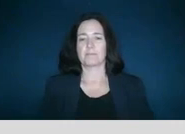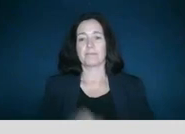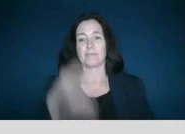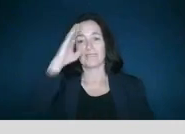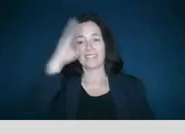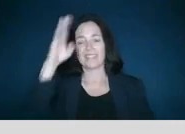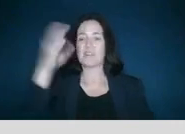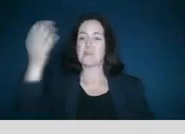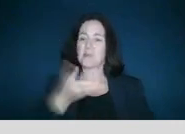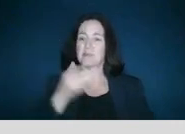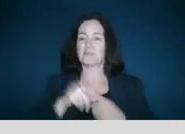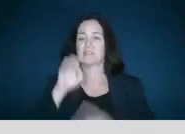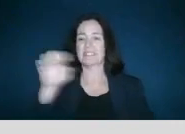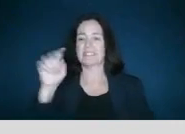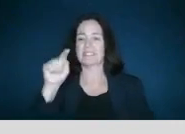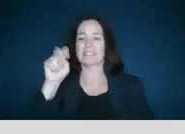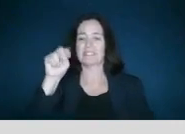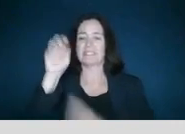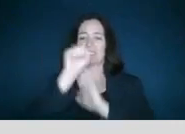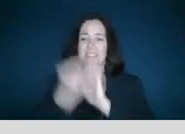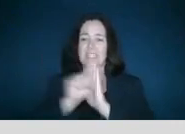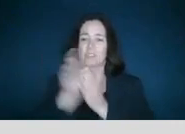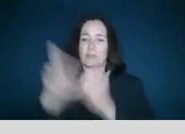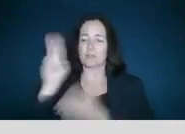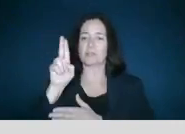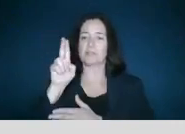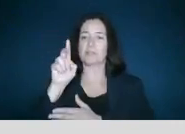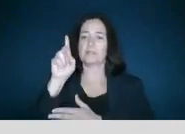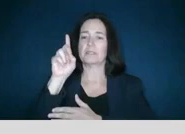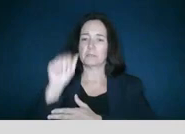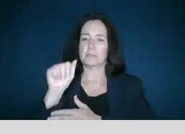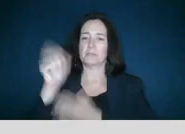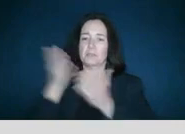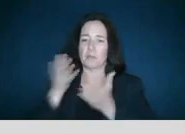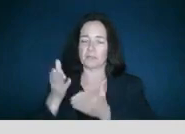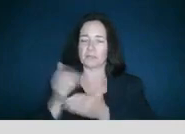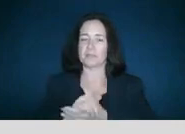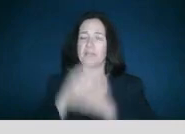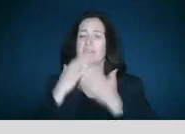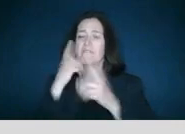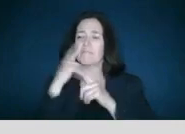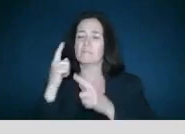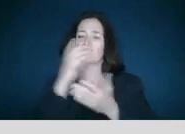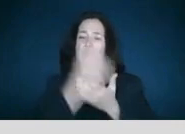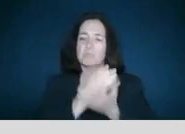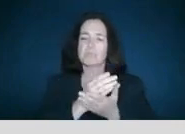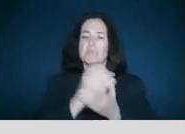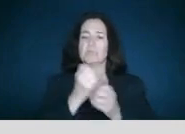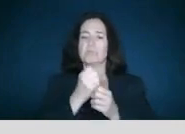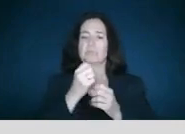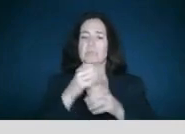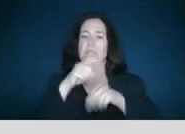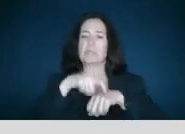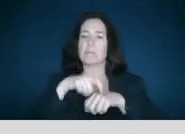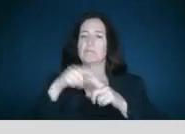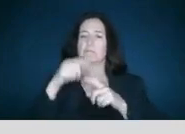Hi, and welcome to East Tennessee State University Disability Services. Thanks for coming by and taking the time to get to know a little bit